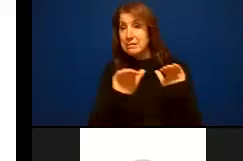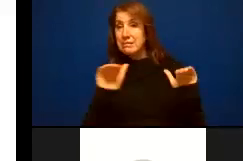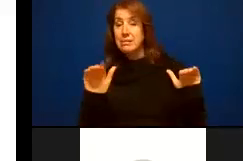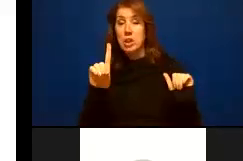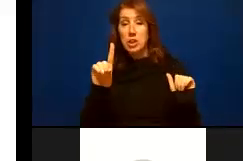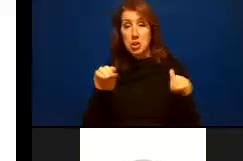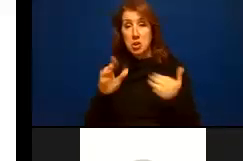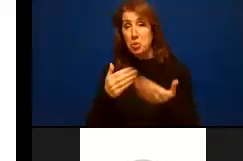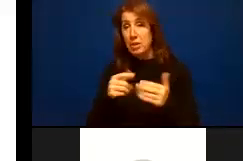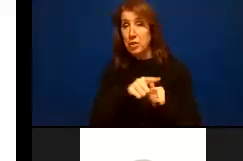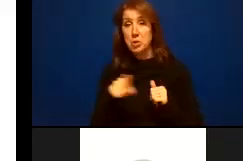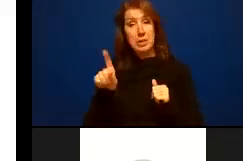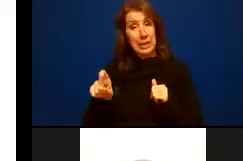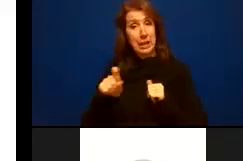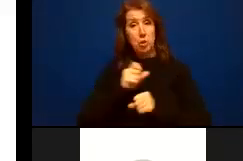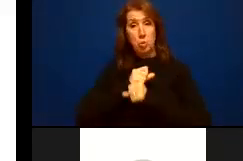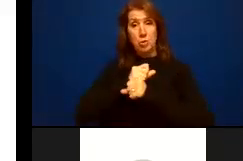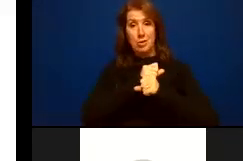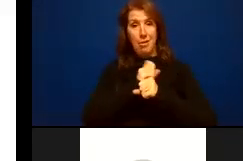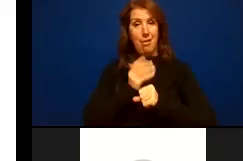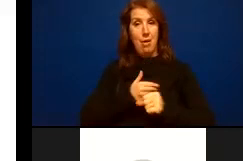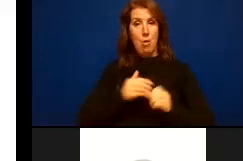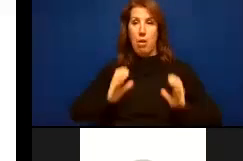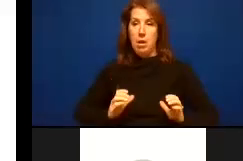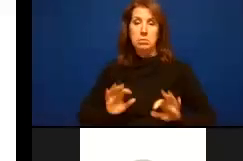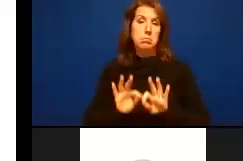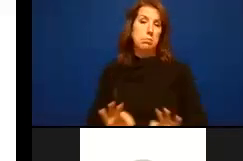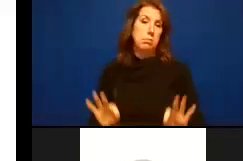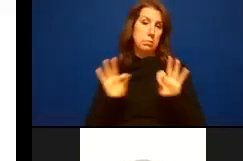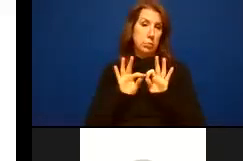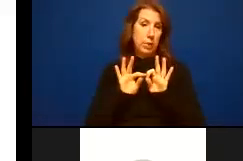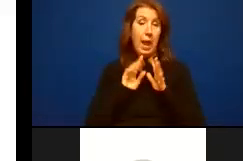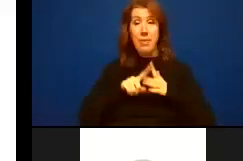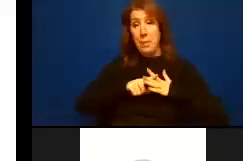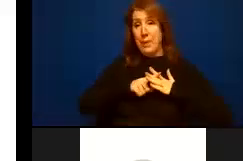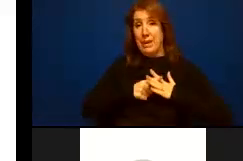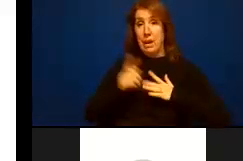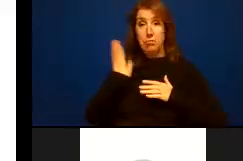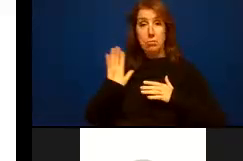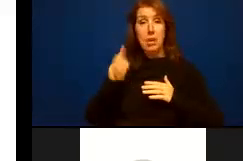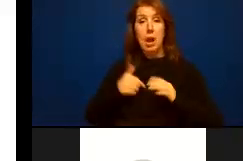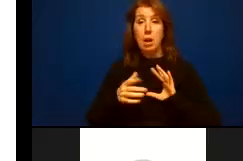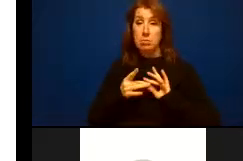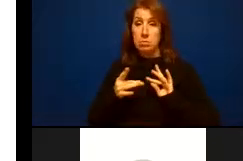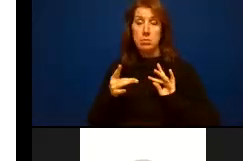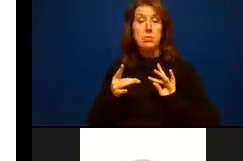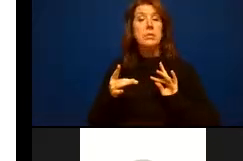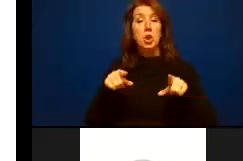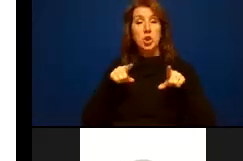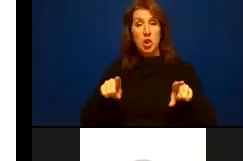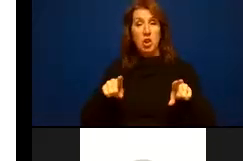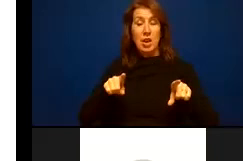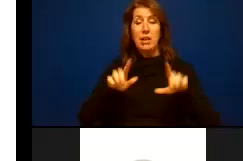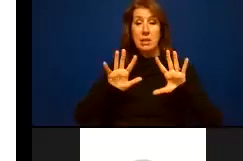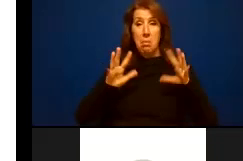to do to protect our clients. I said very early on in this pandemic that if you